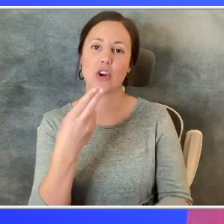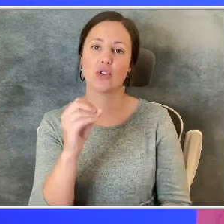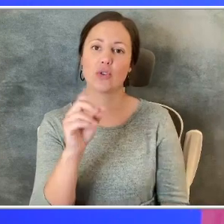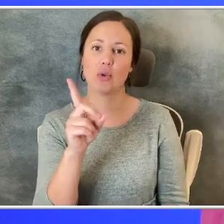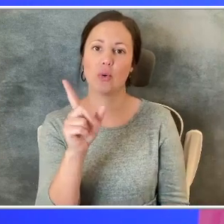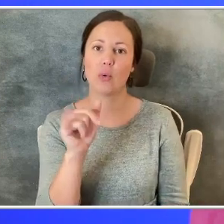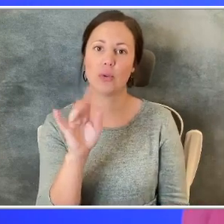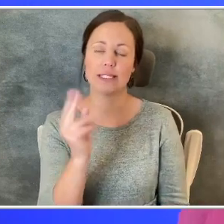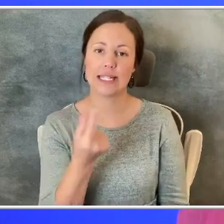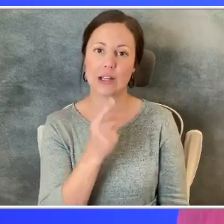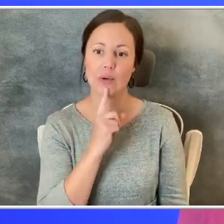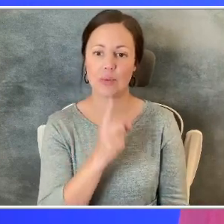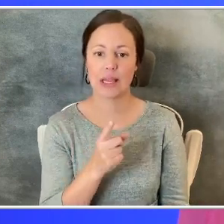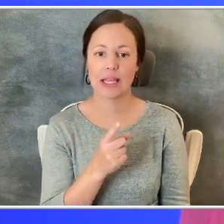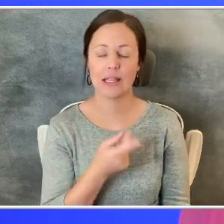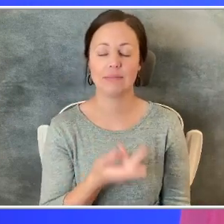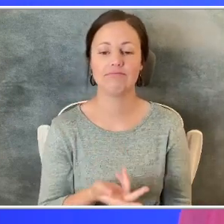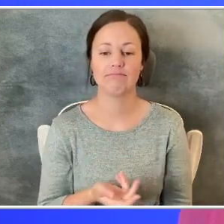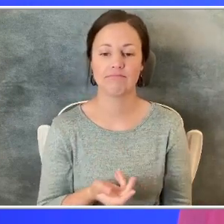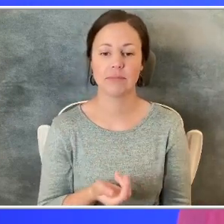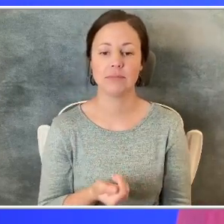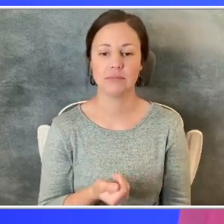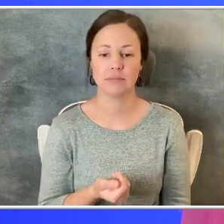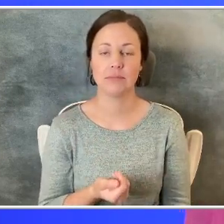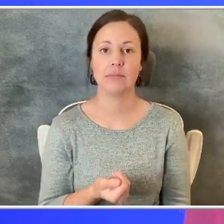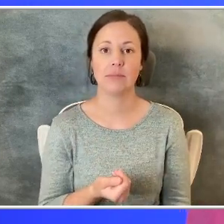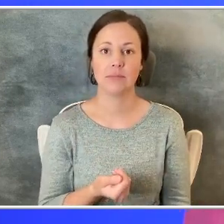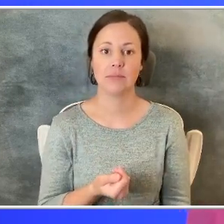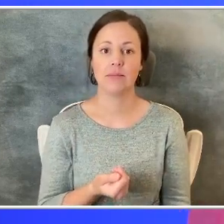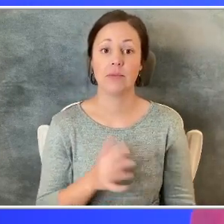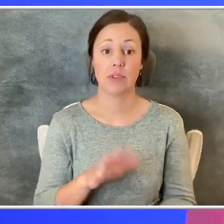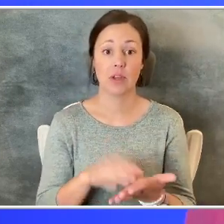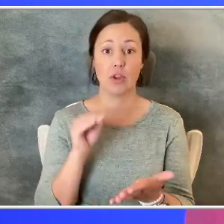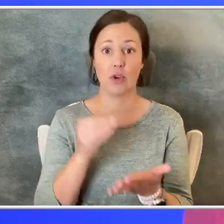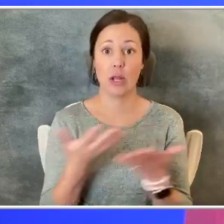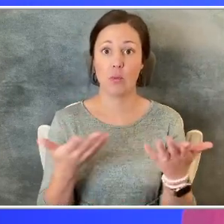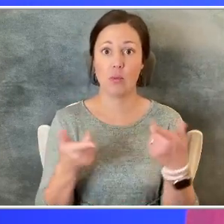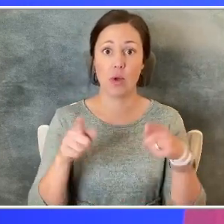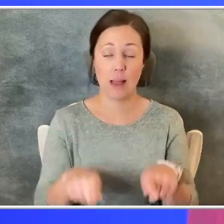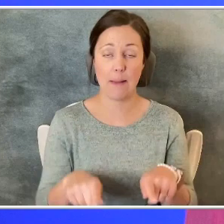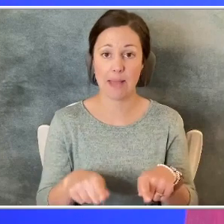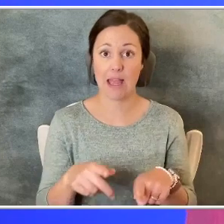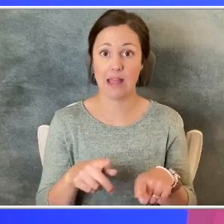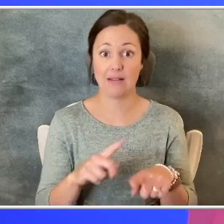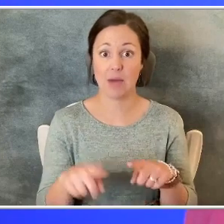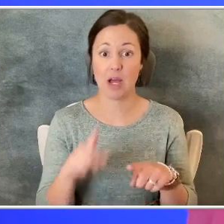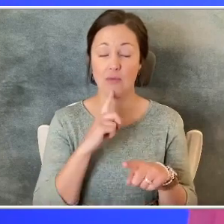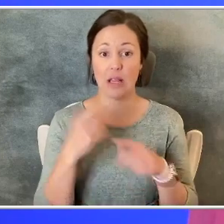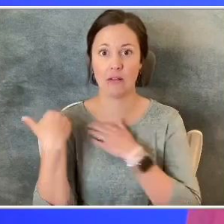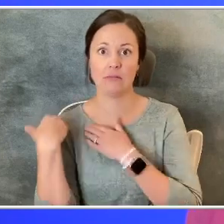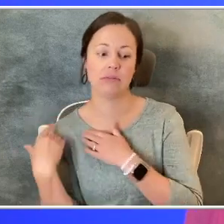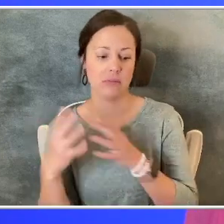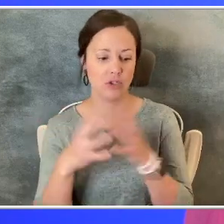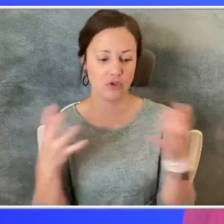it was just learning about what was going to happen, but there was so much on my plate already that